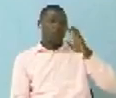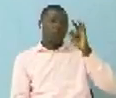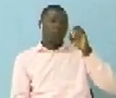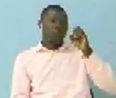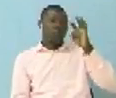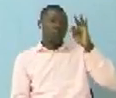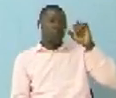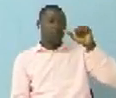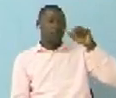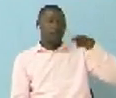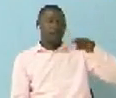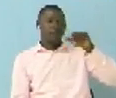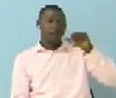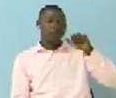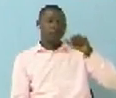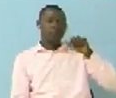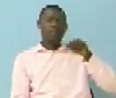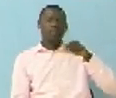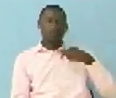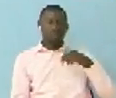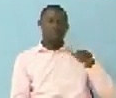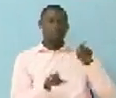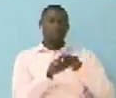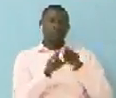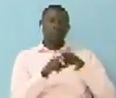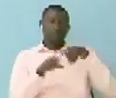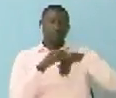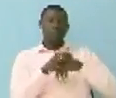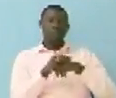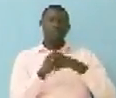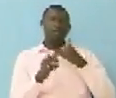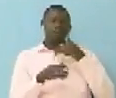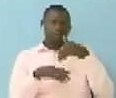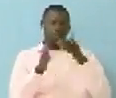Chairman, when we read that, I'll give a detailed brief of that.